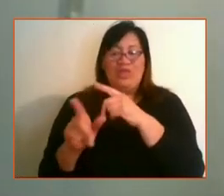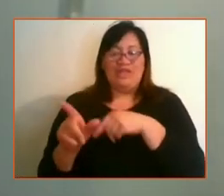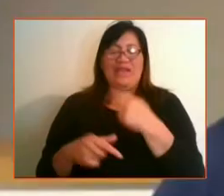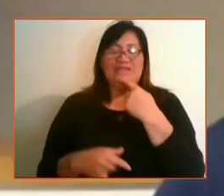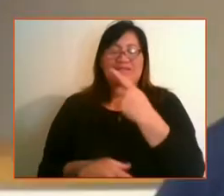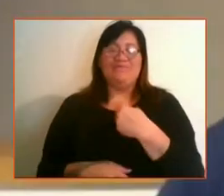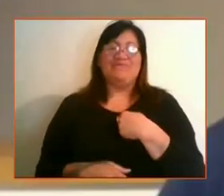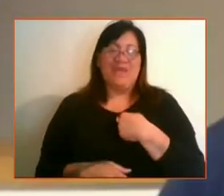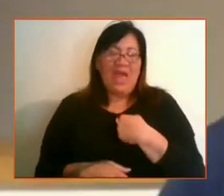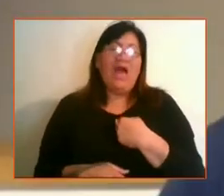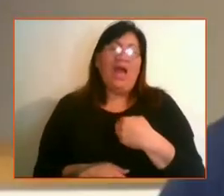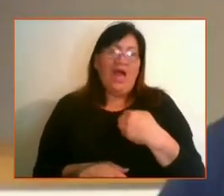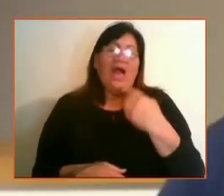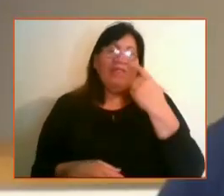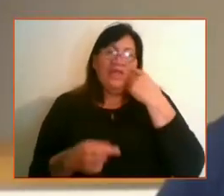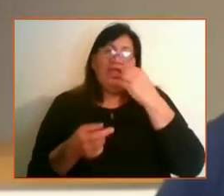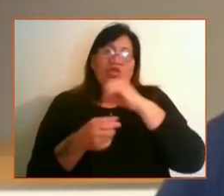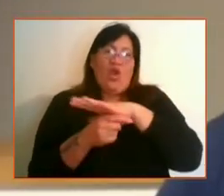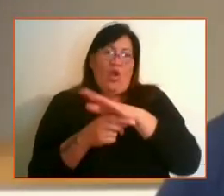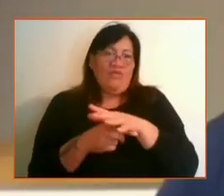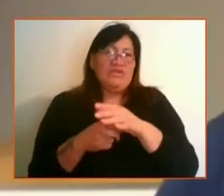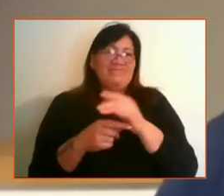the co-design element is quite critical.